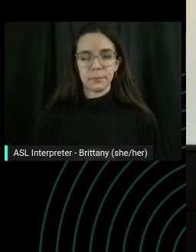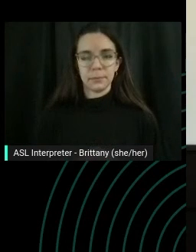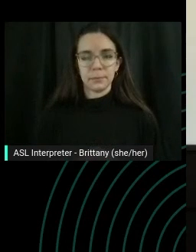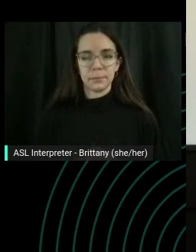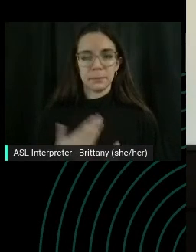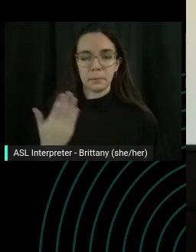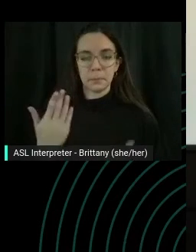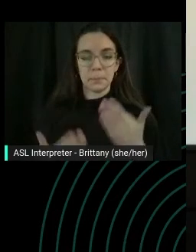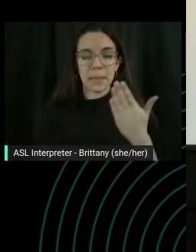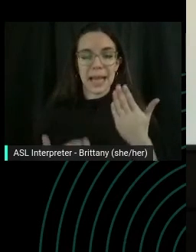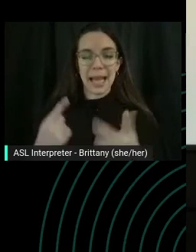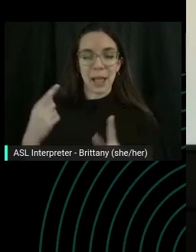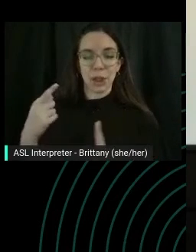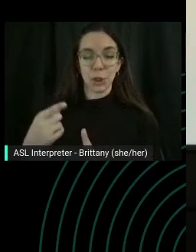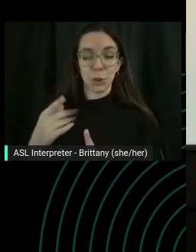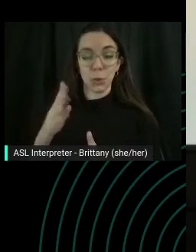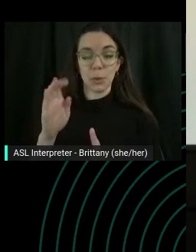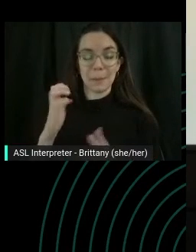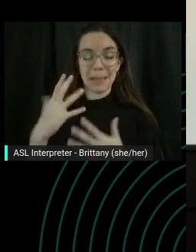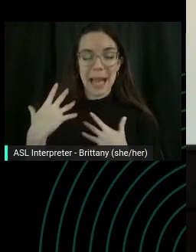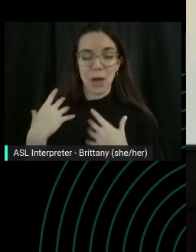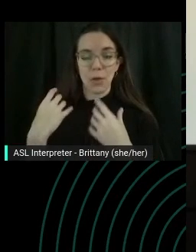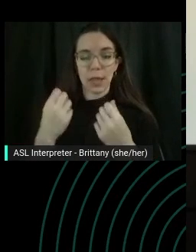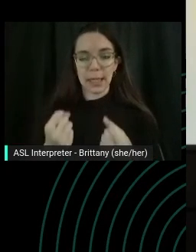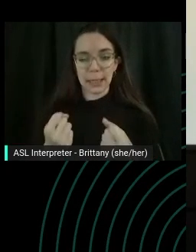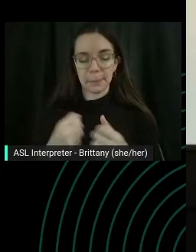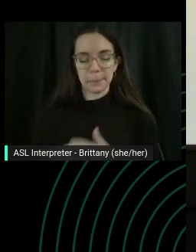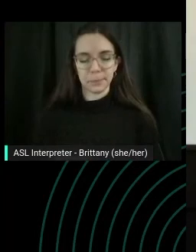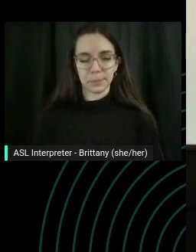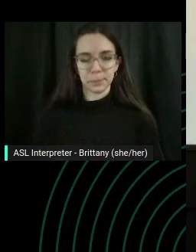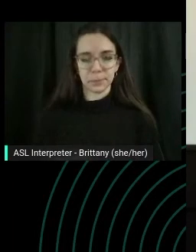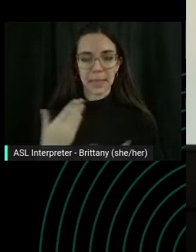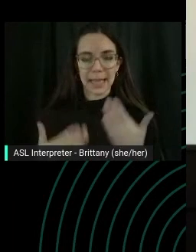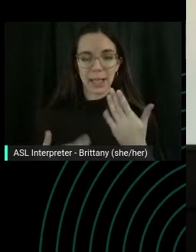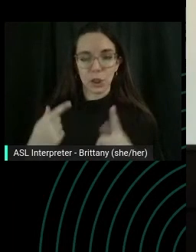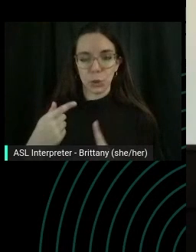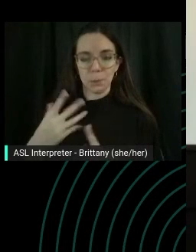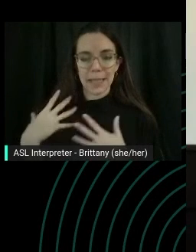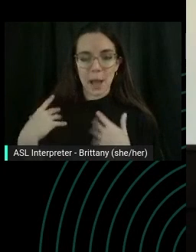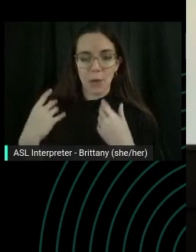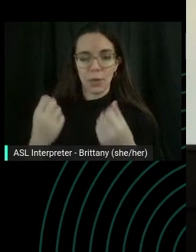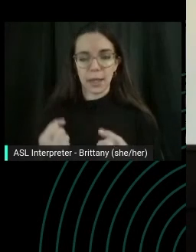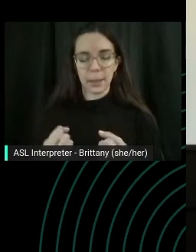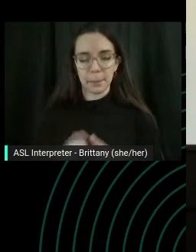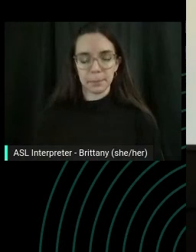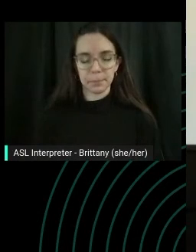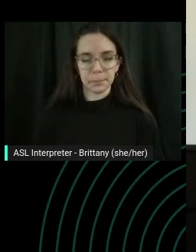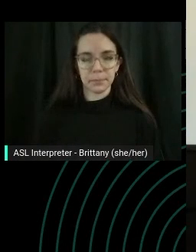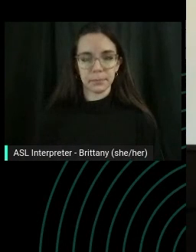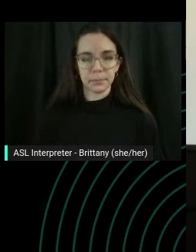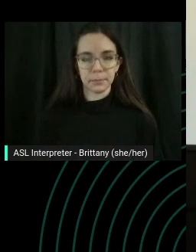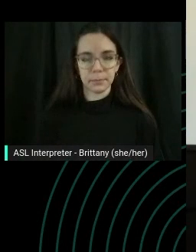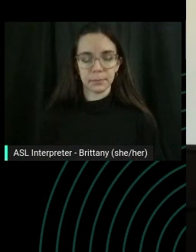May you be healthy. May you be healthy.